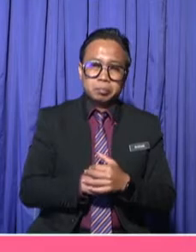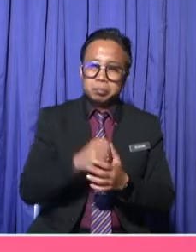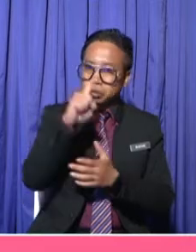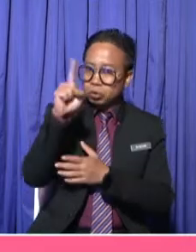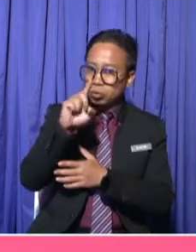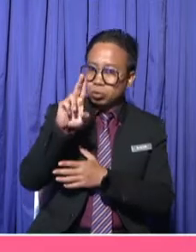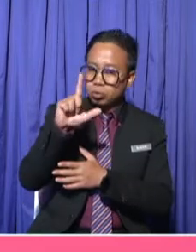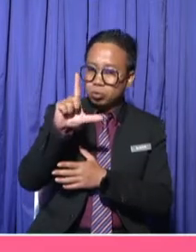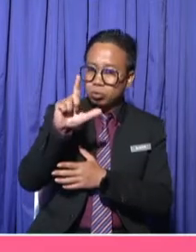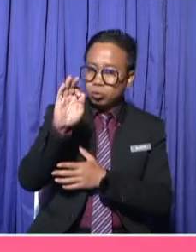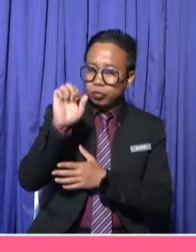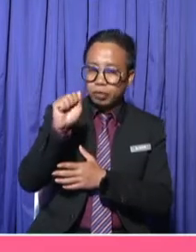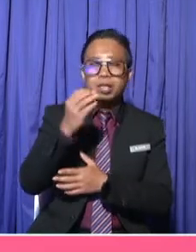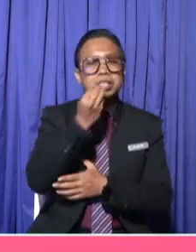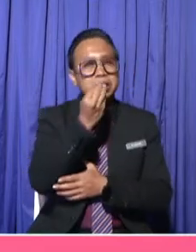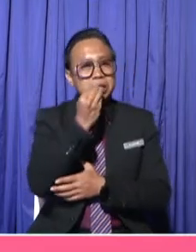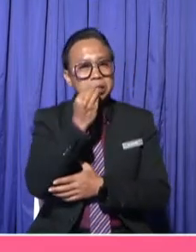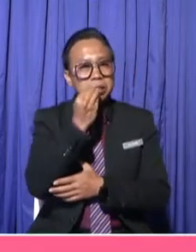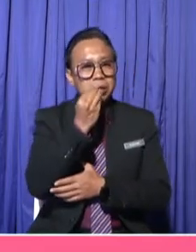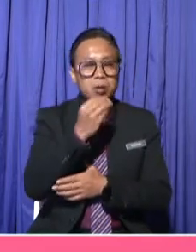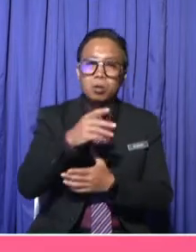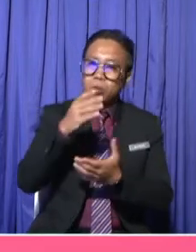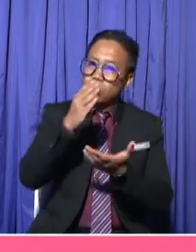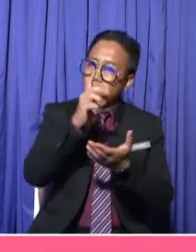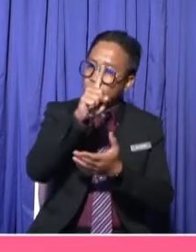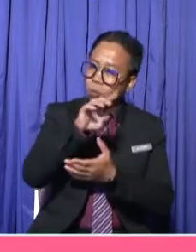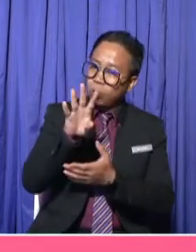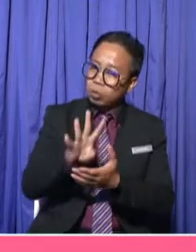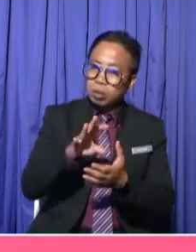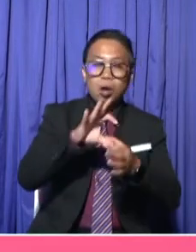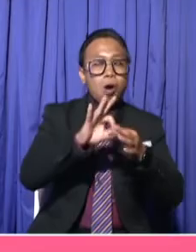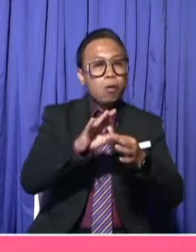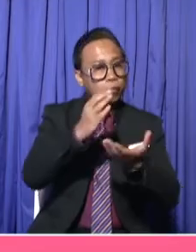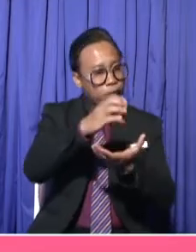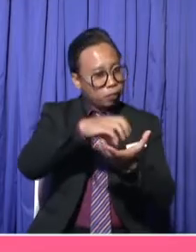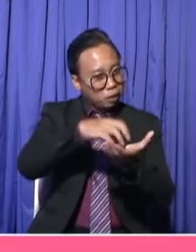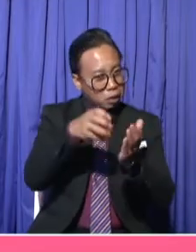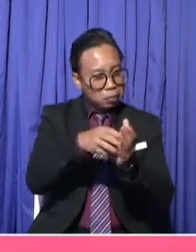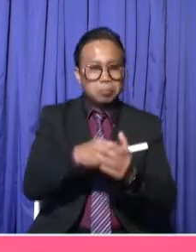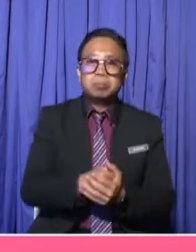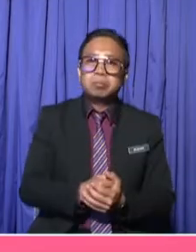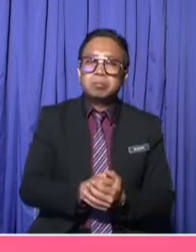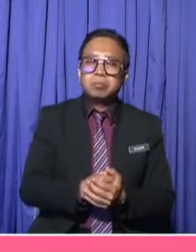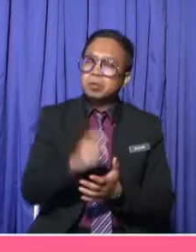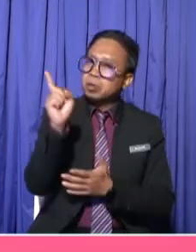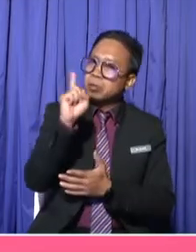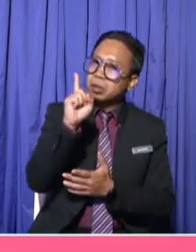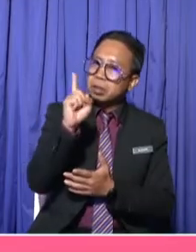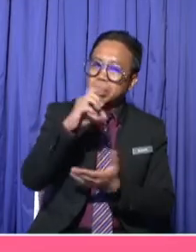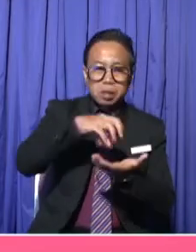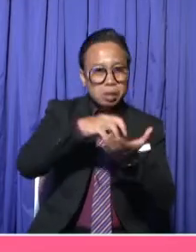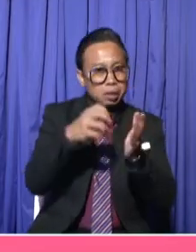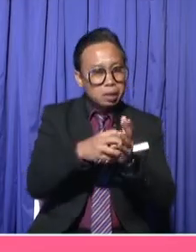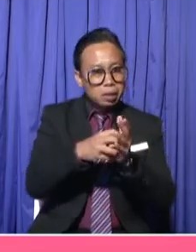Zulfa eats a quarter of a cake. Can you tell me which is the cake